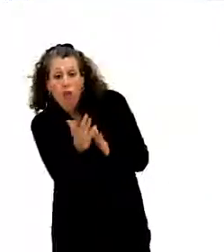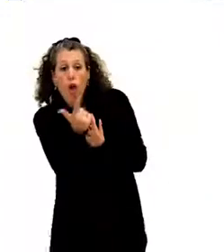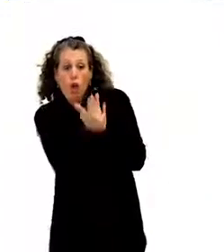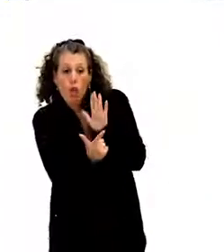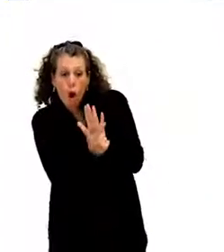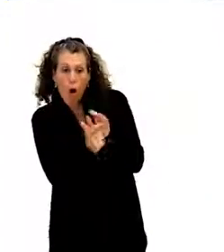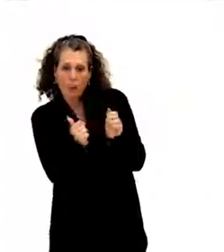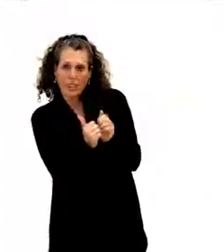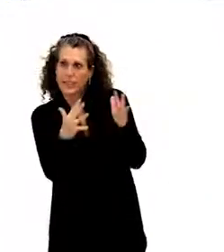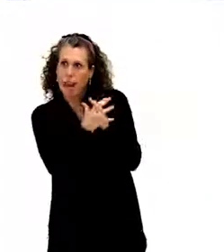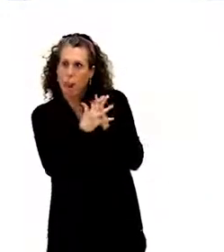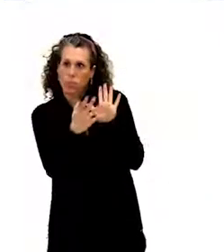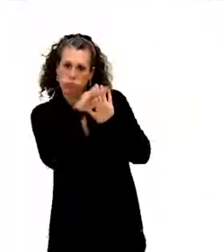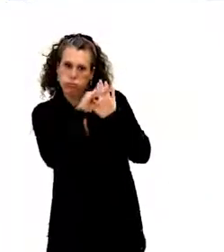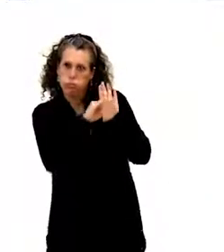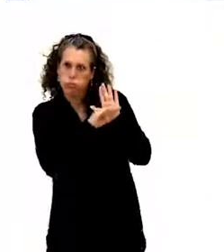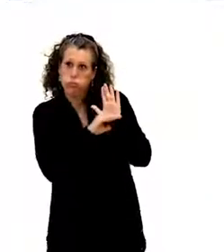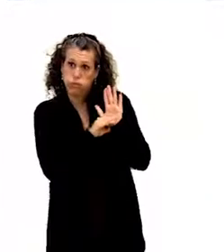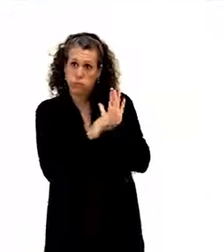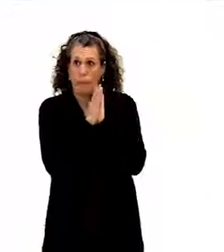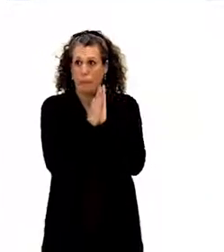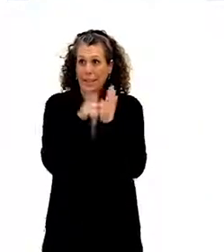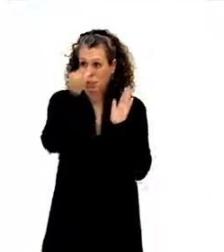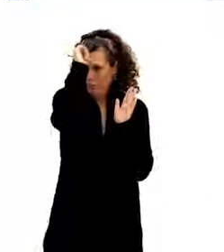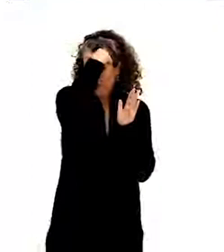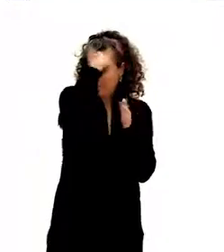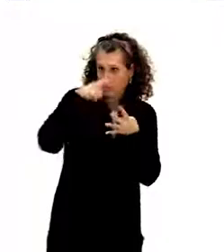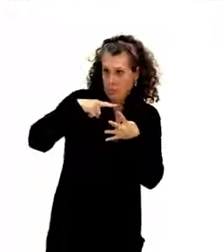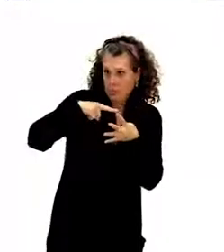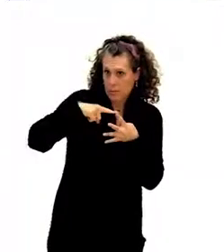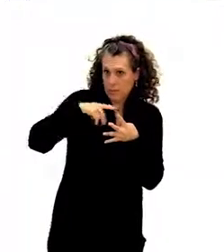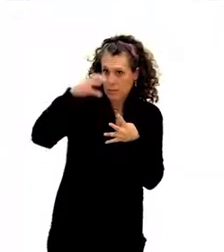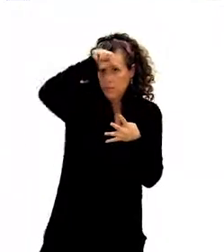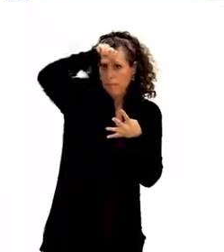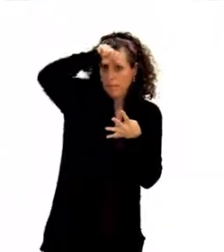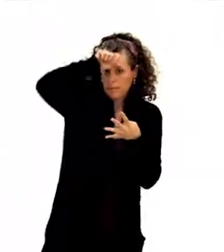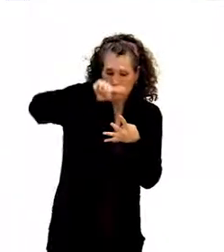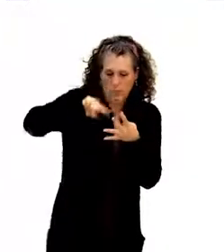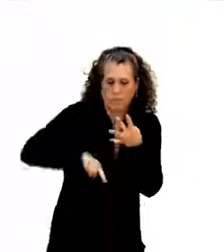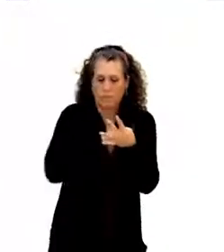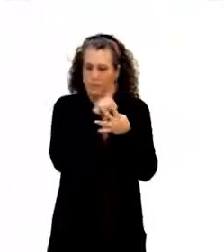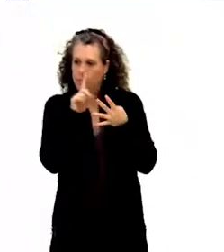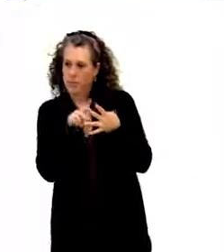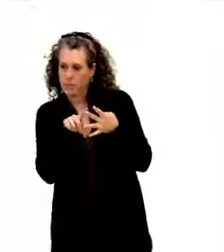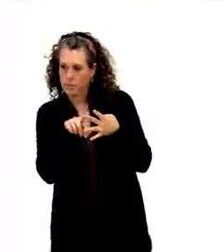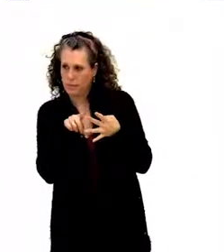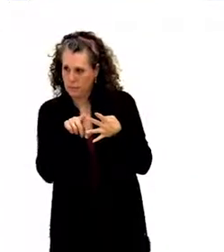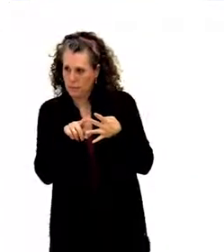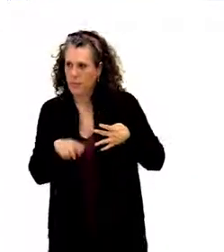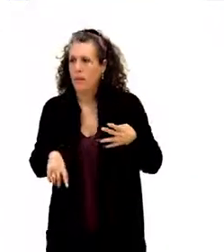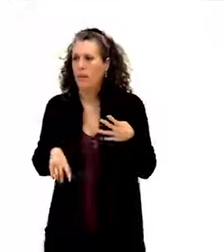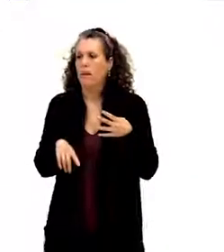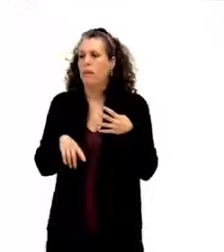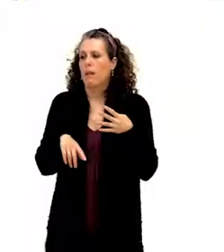designated measures. Keep that in mind. Number two, Article 106 is the basis for